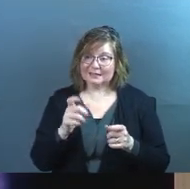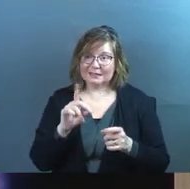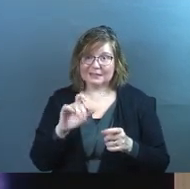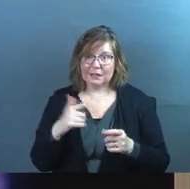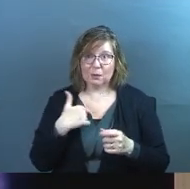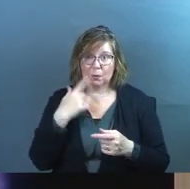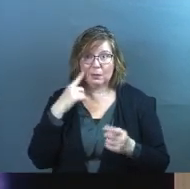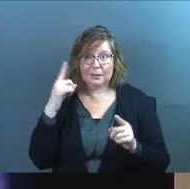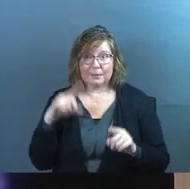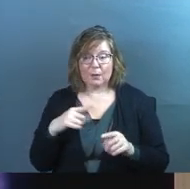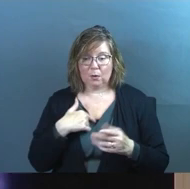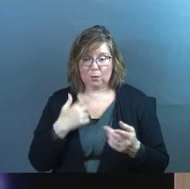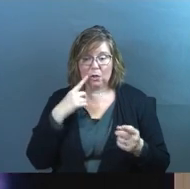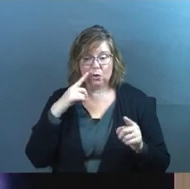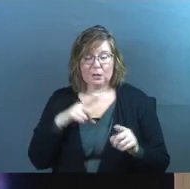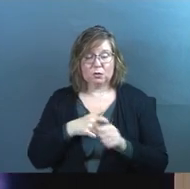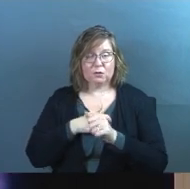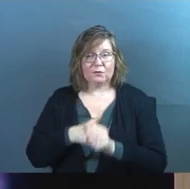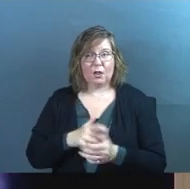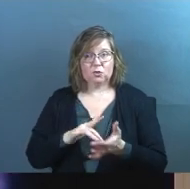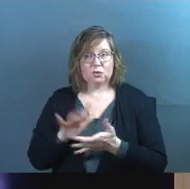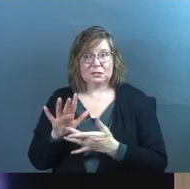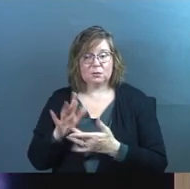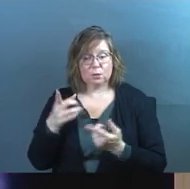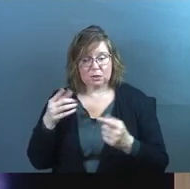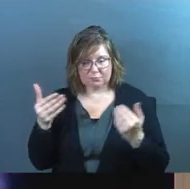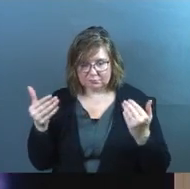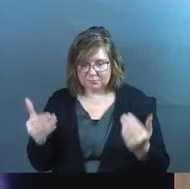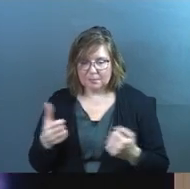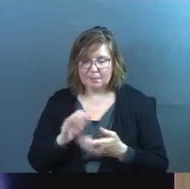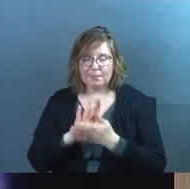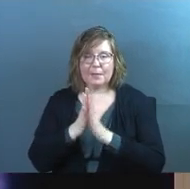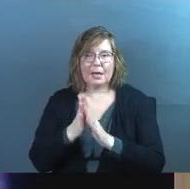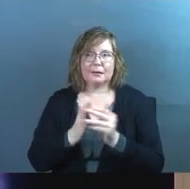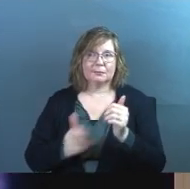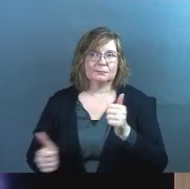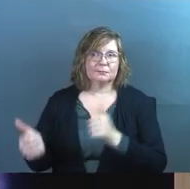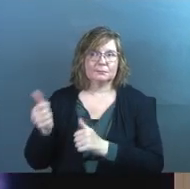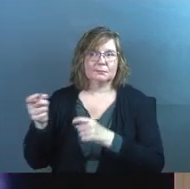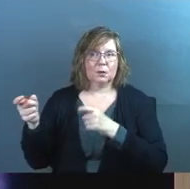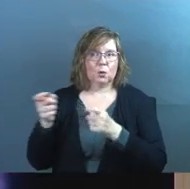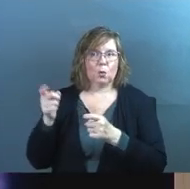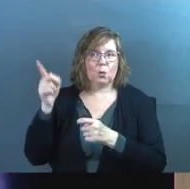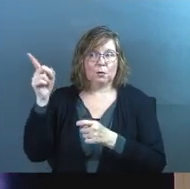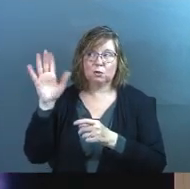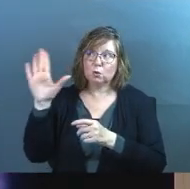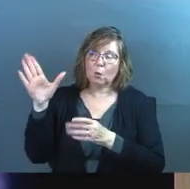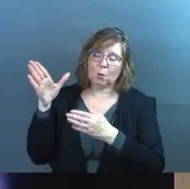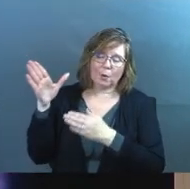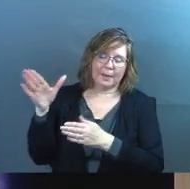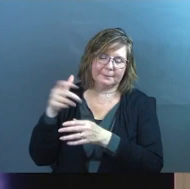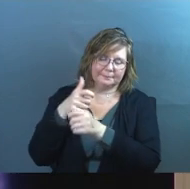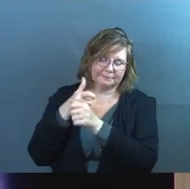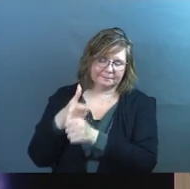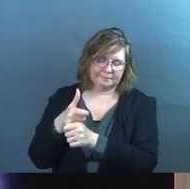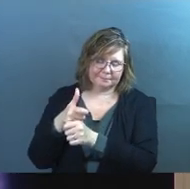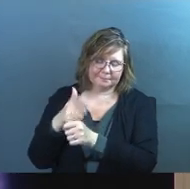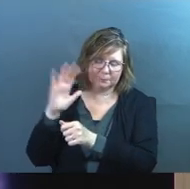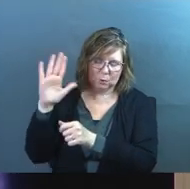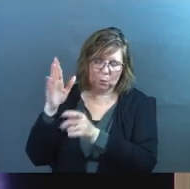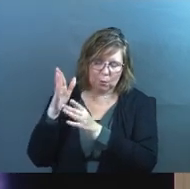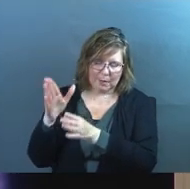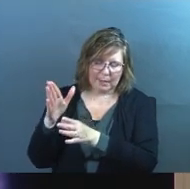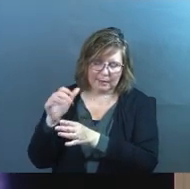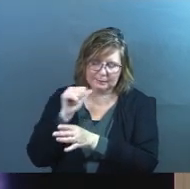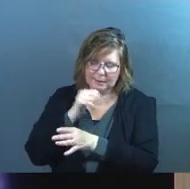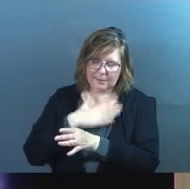make when we agree to follow Jesus. When we agree to make him Lord, we say, "Your way, God, have your